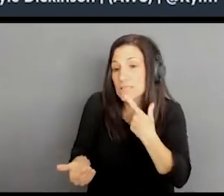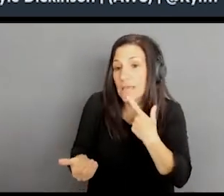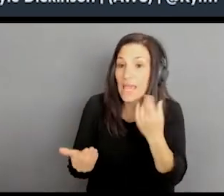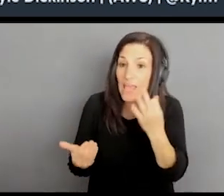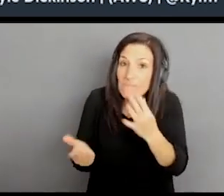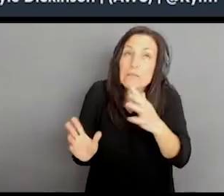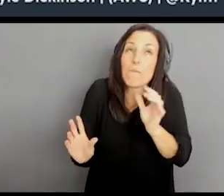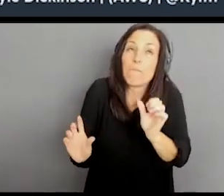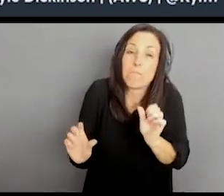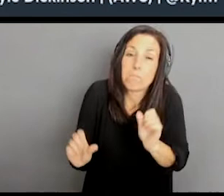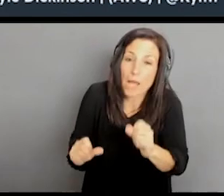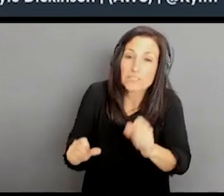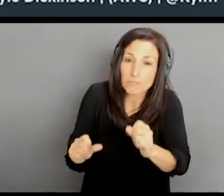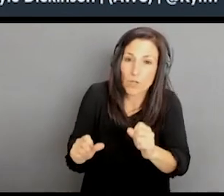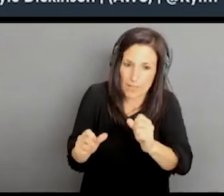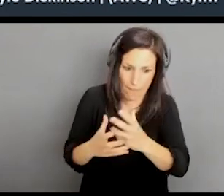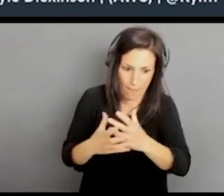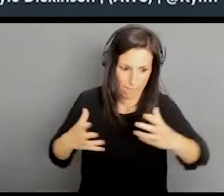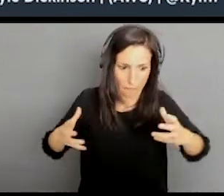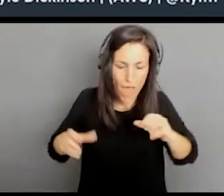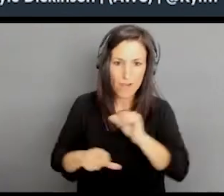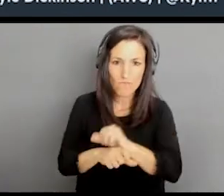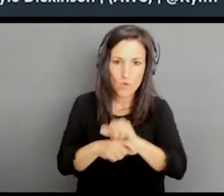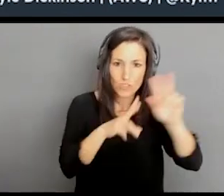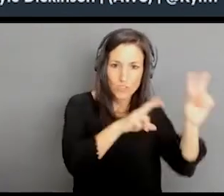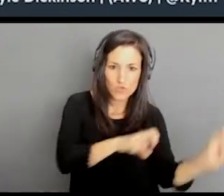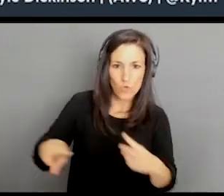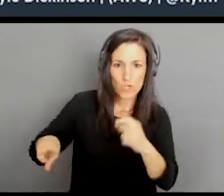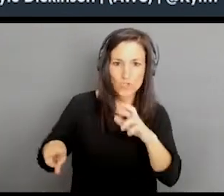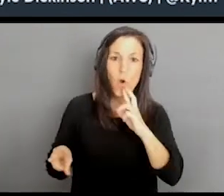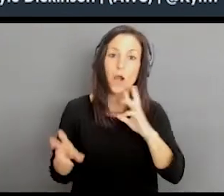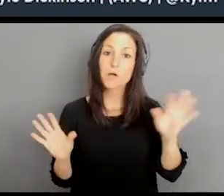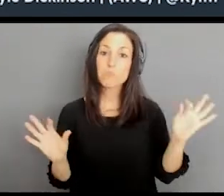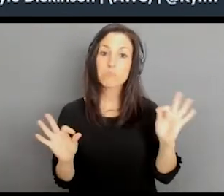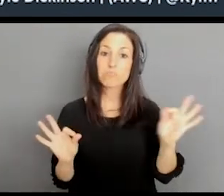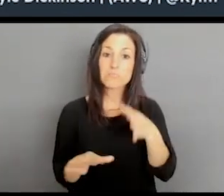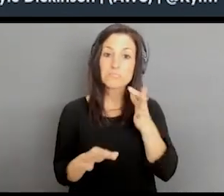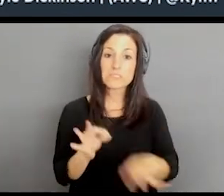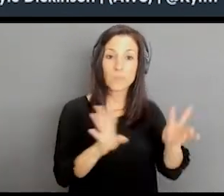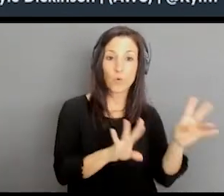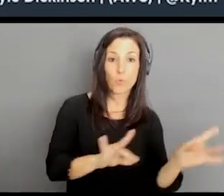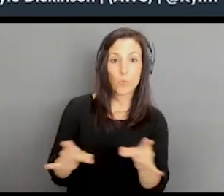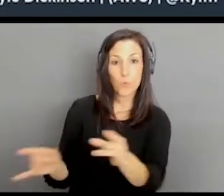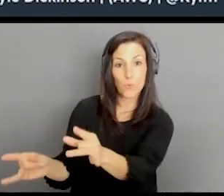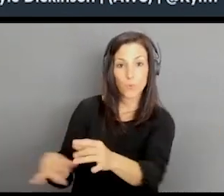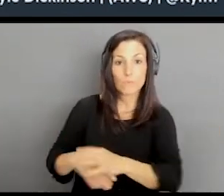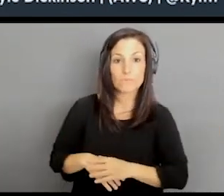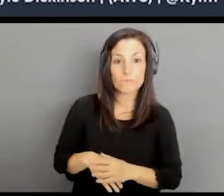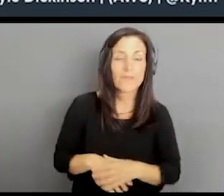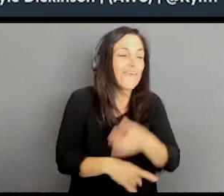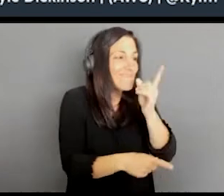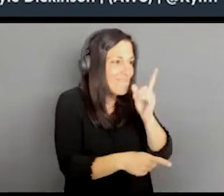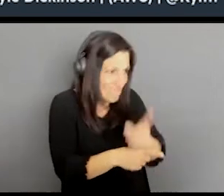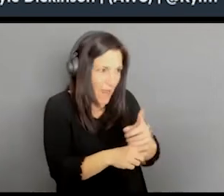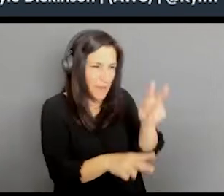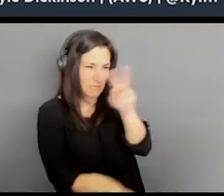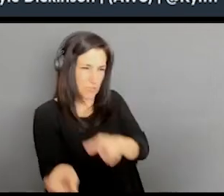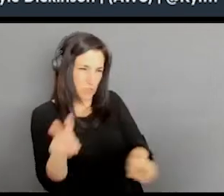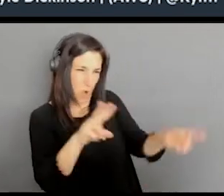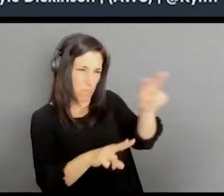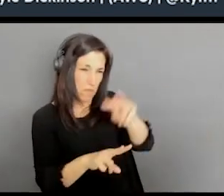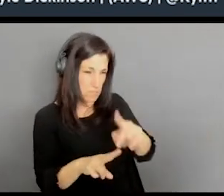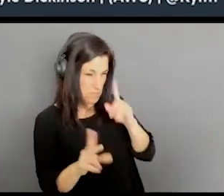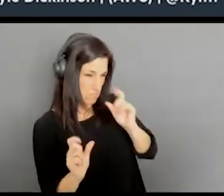going to be a large amount of work or a relatively small amount of work? Yes, exactly. Yeah. So this is kind of the scoping and feasibility analysis. And this is